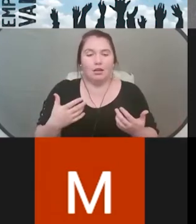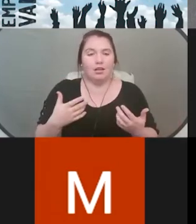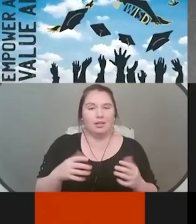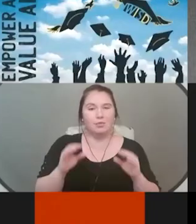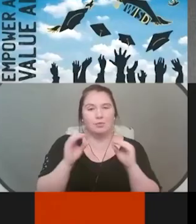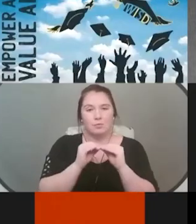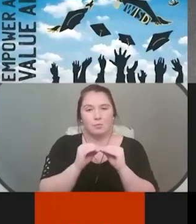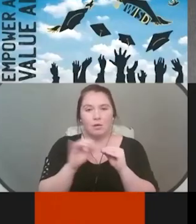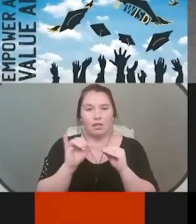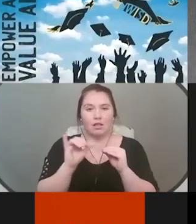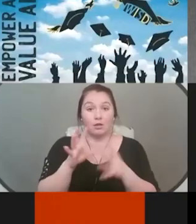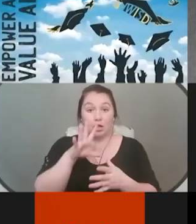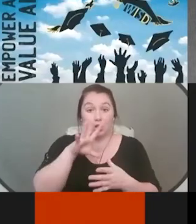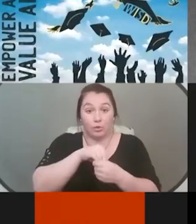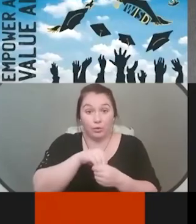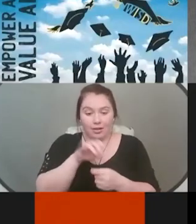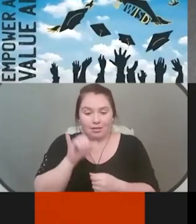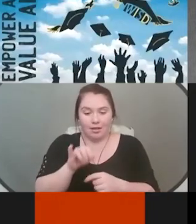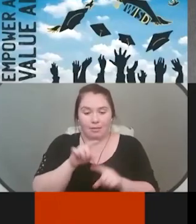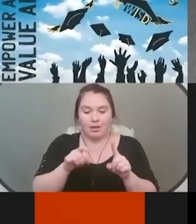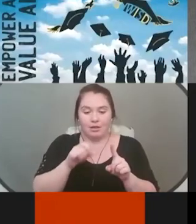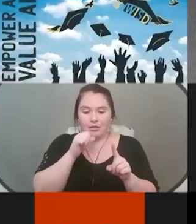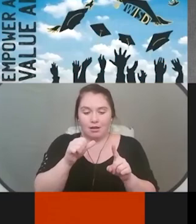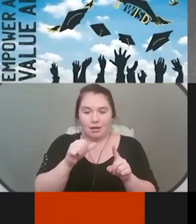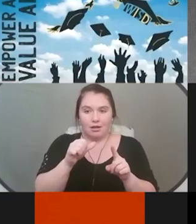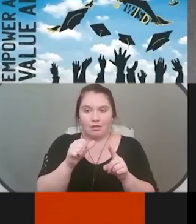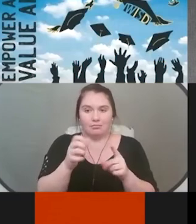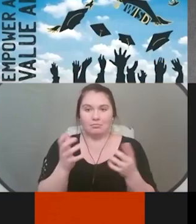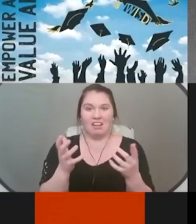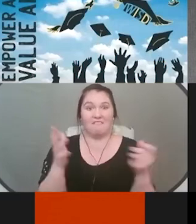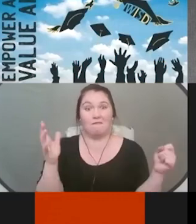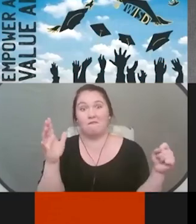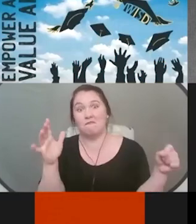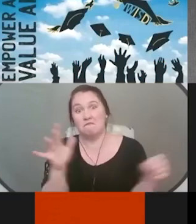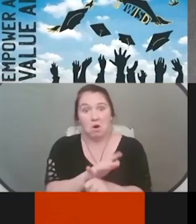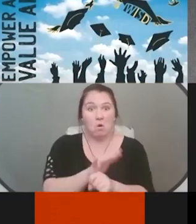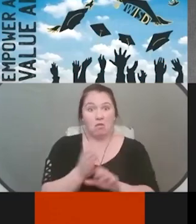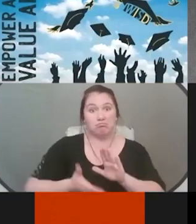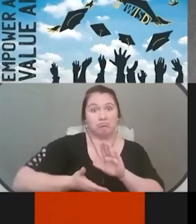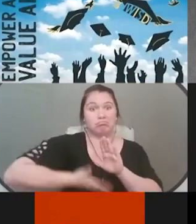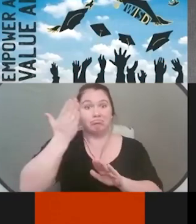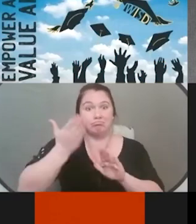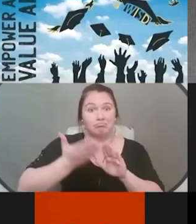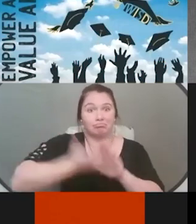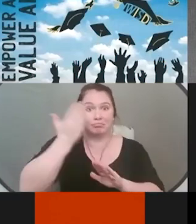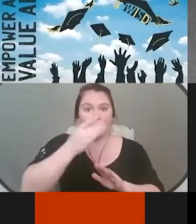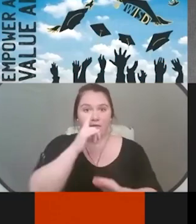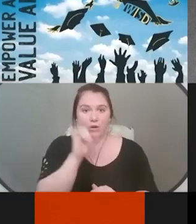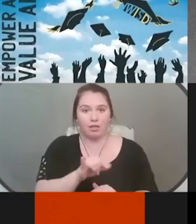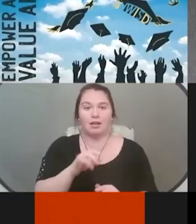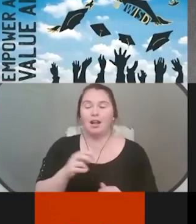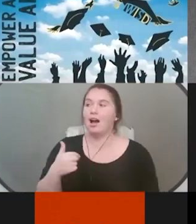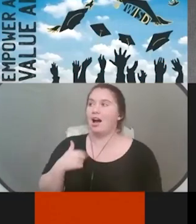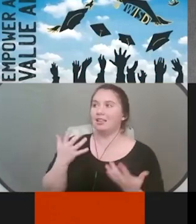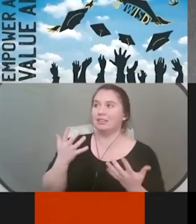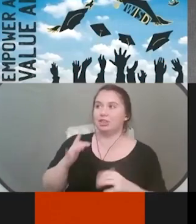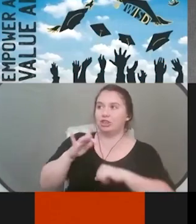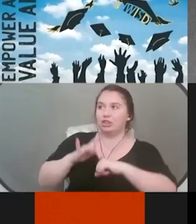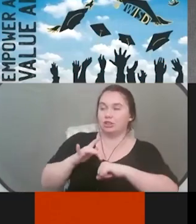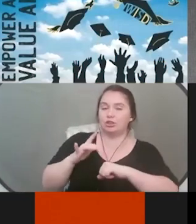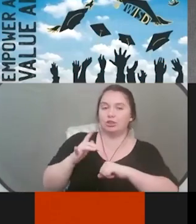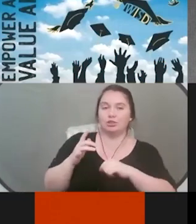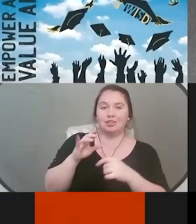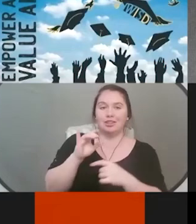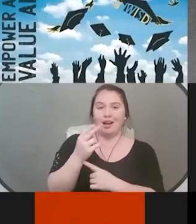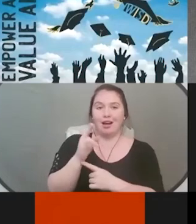included that, but not, not a full renovation of that facility. Okay. Just to kind of. I will say, just having been on campuses that are hybrids, going